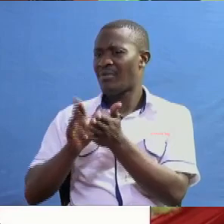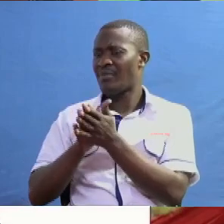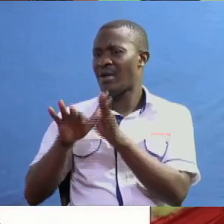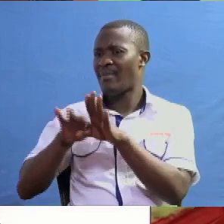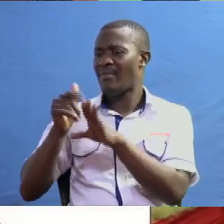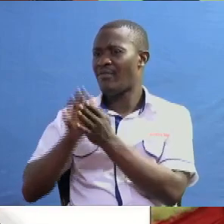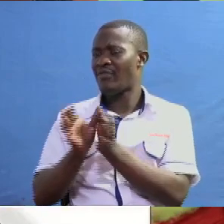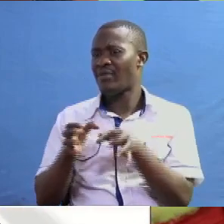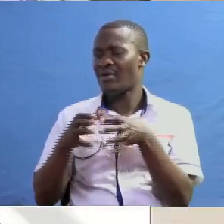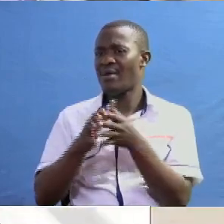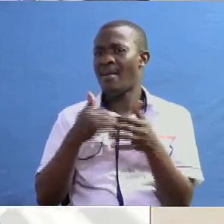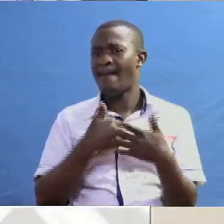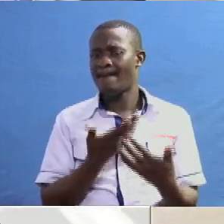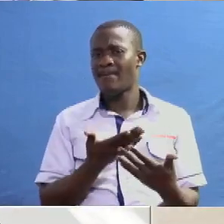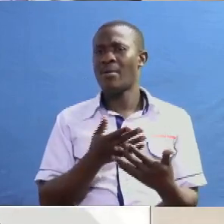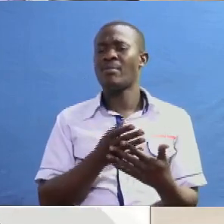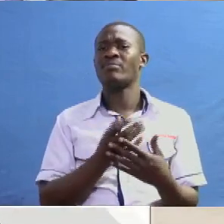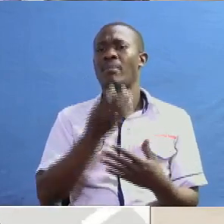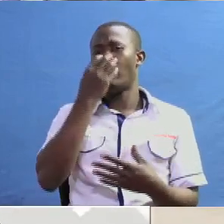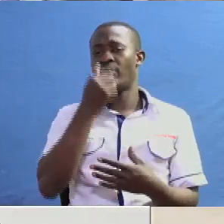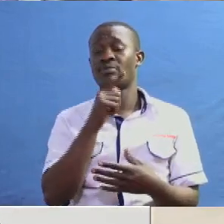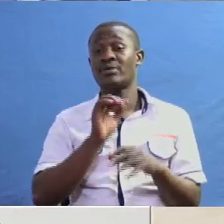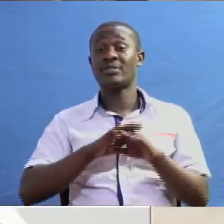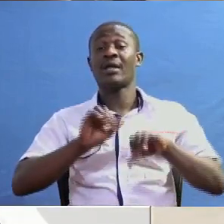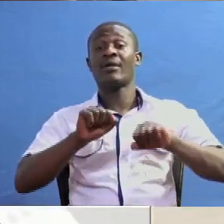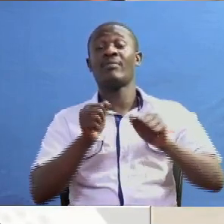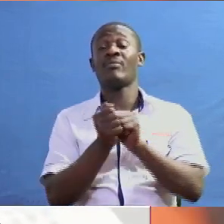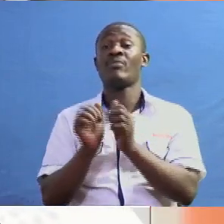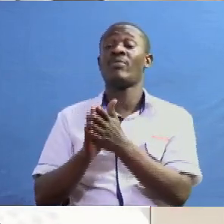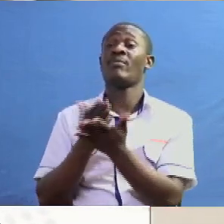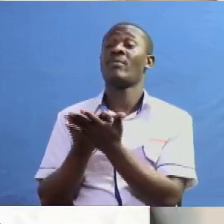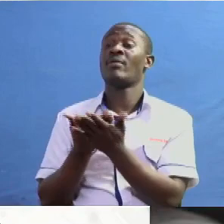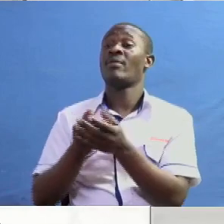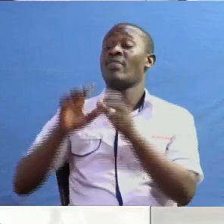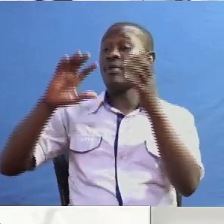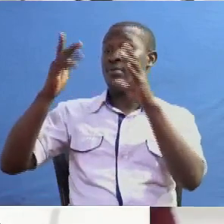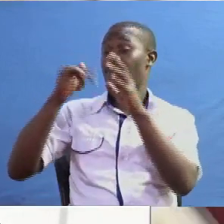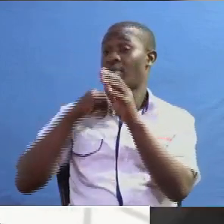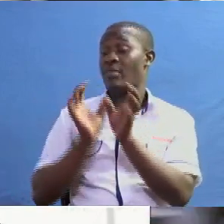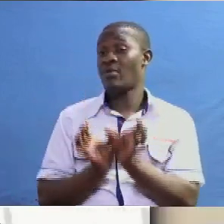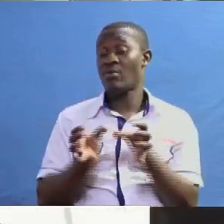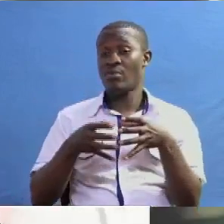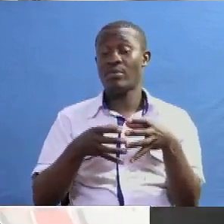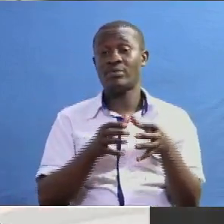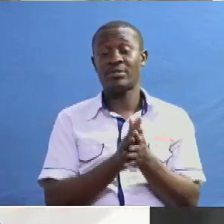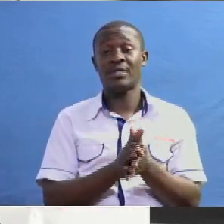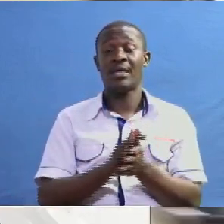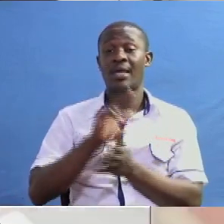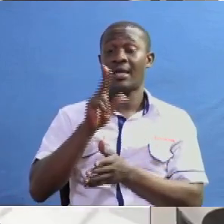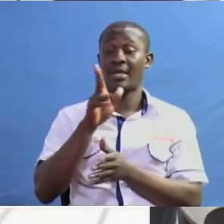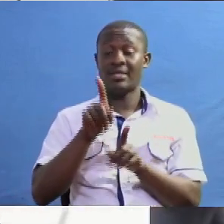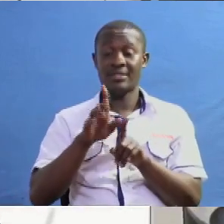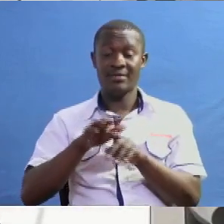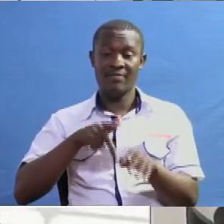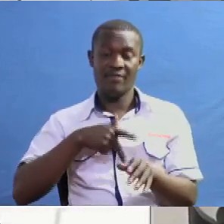while President Ruto earlier expressed his agreement with the proposals and even congratulated the committee. Kenyans also feel that